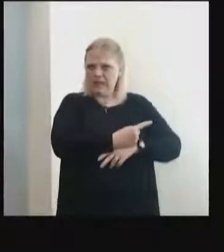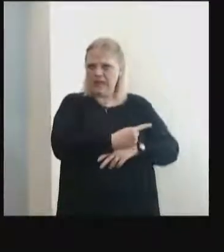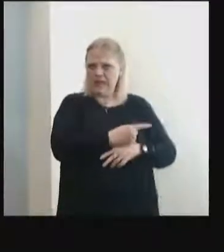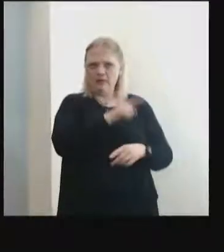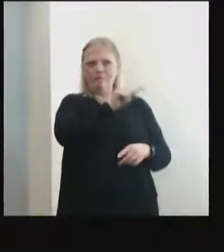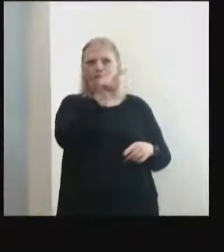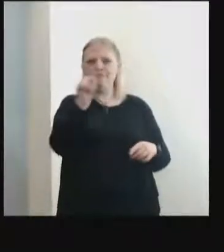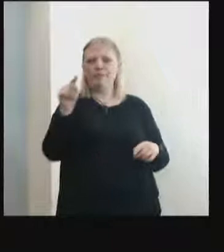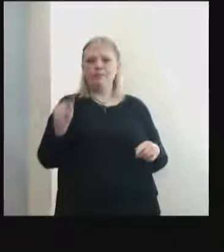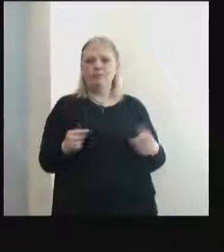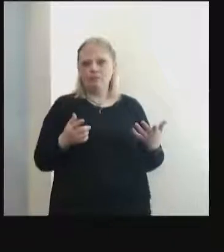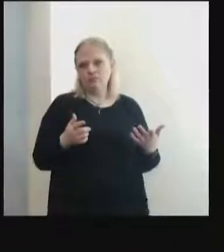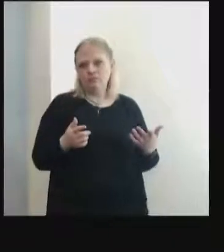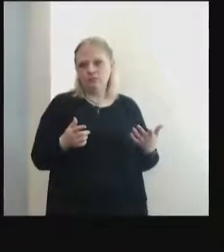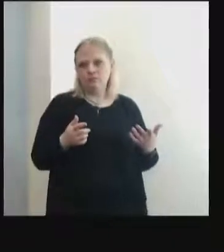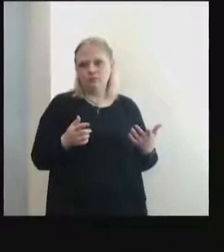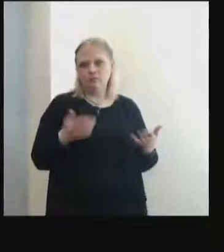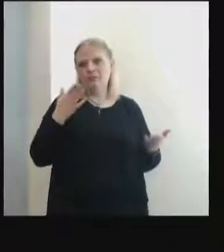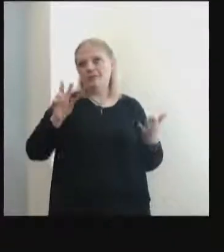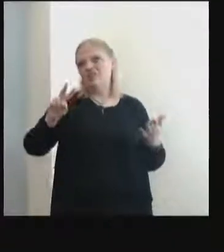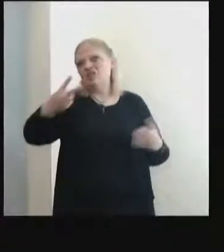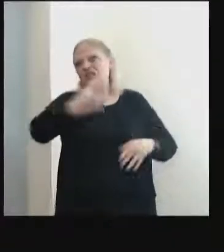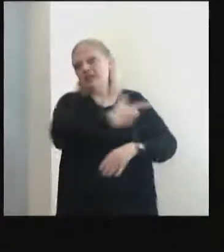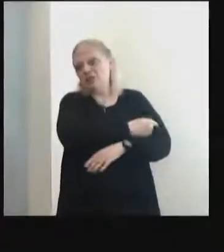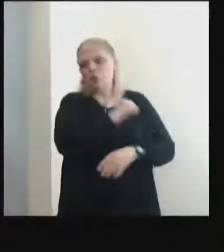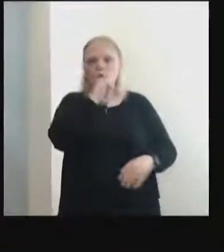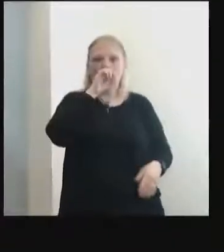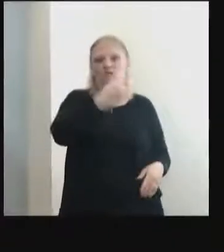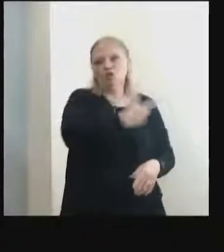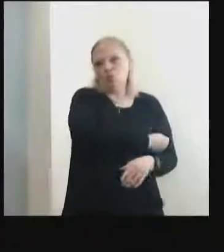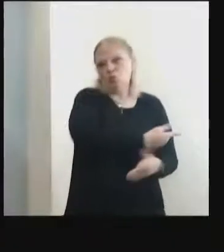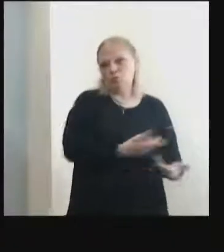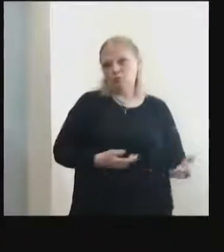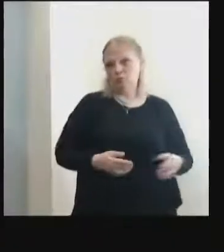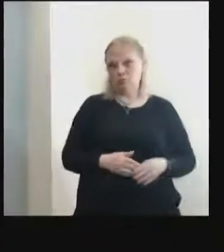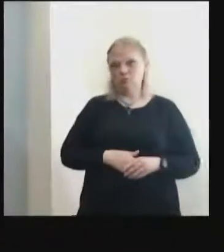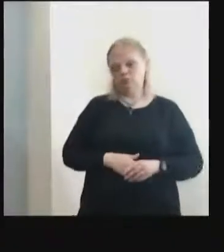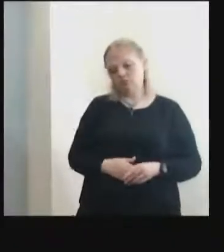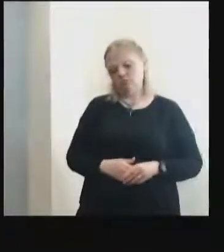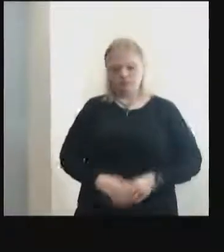those sites. It just happens to be their second dose instead of their first dose.